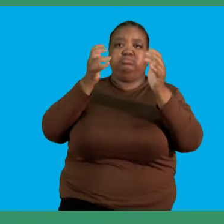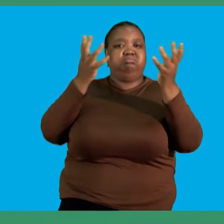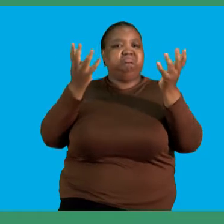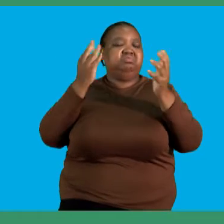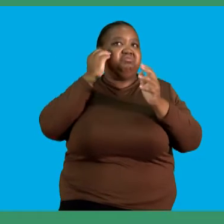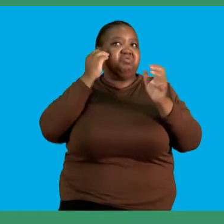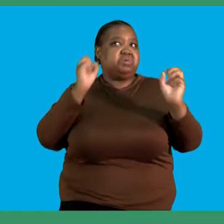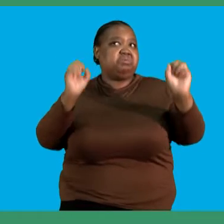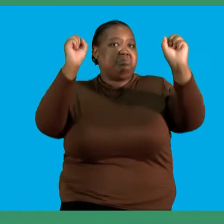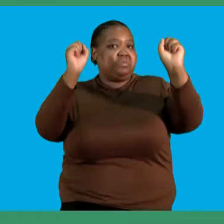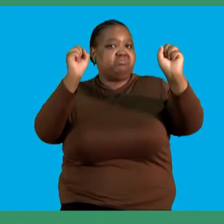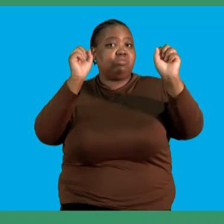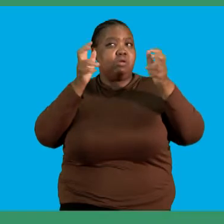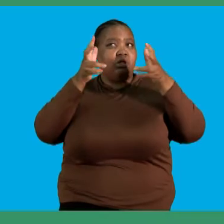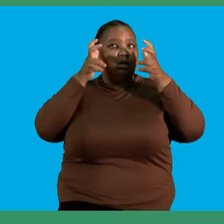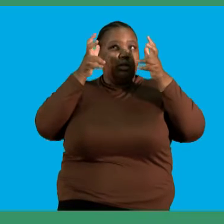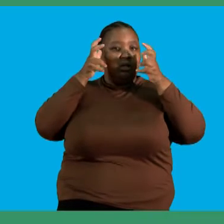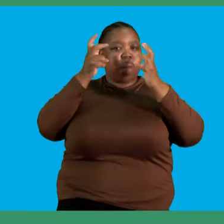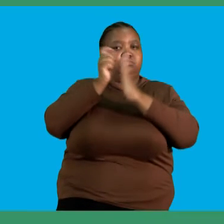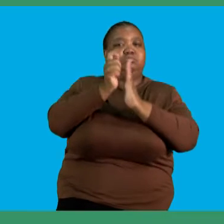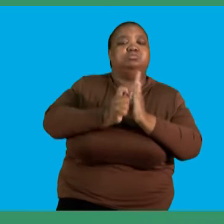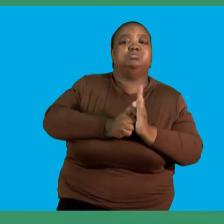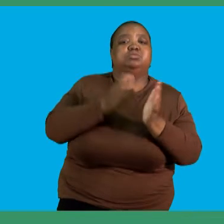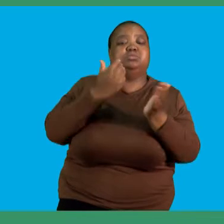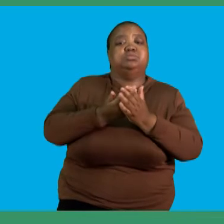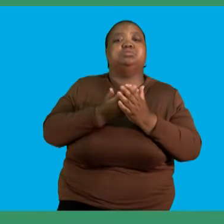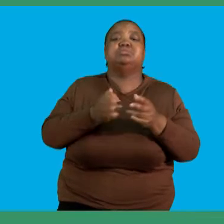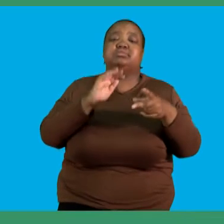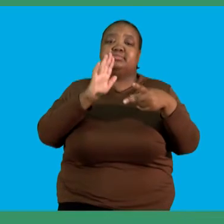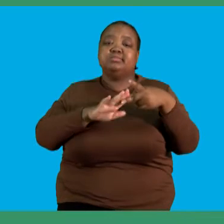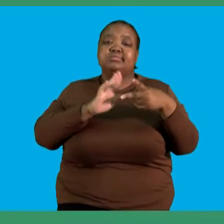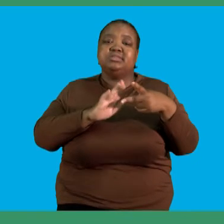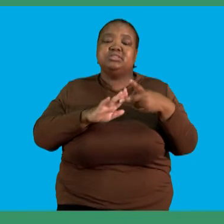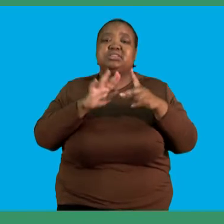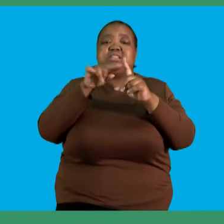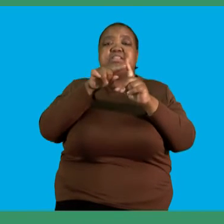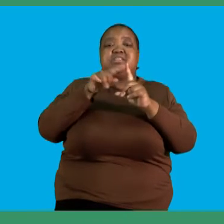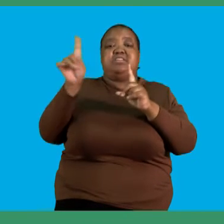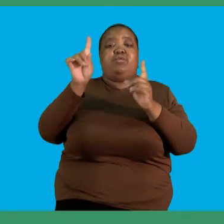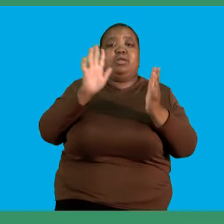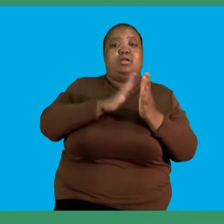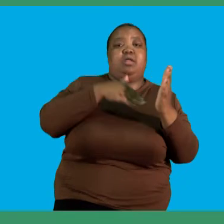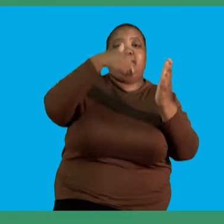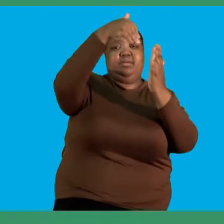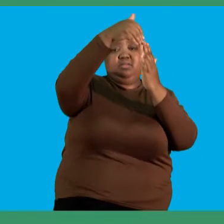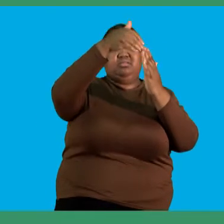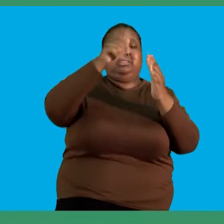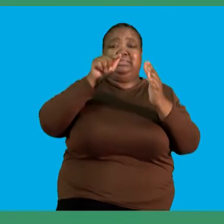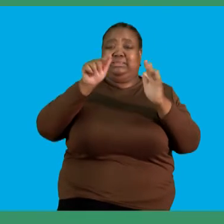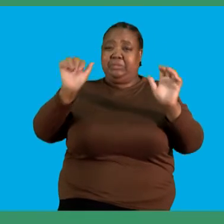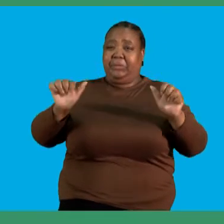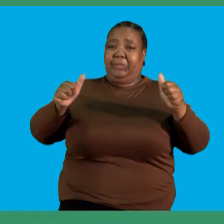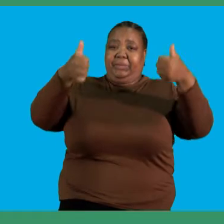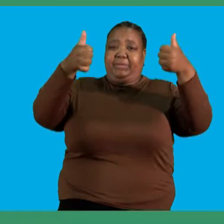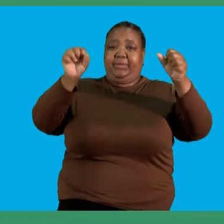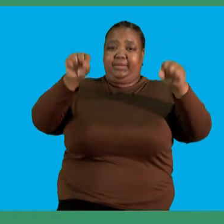ideas or notes when you are presenting to a small audience. And another advantage is that a flip chart